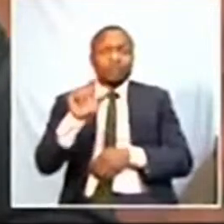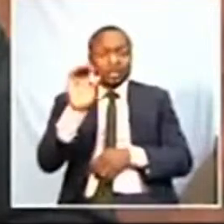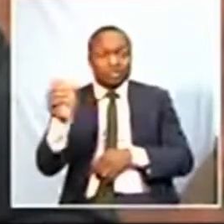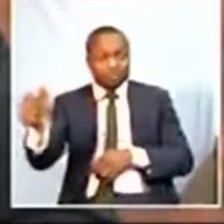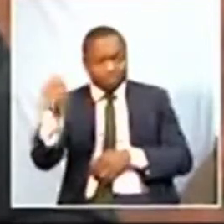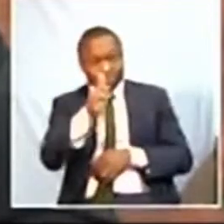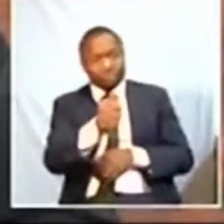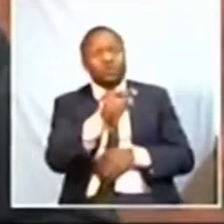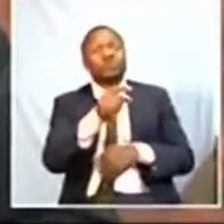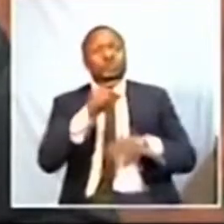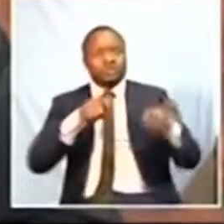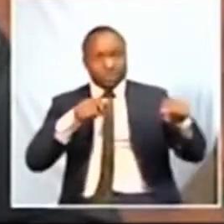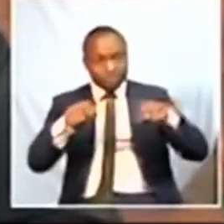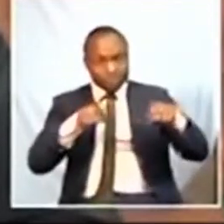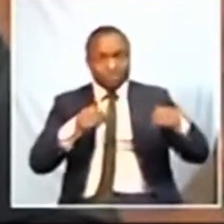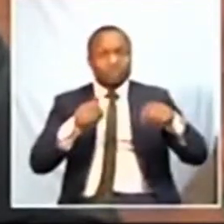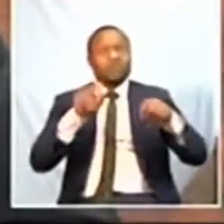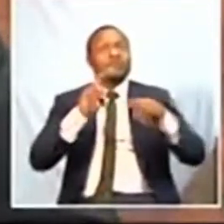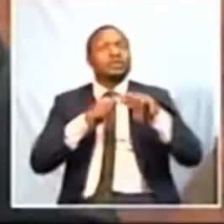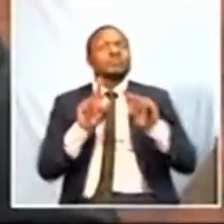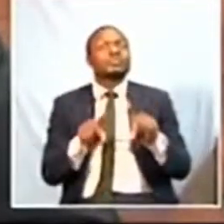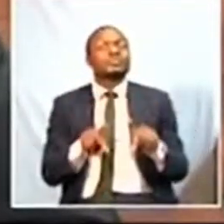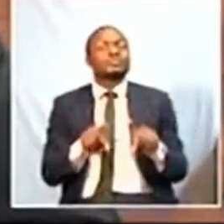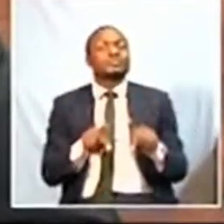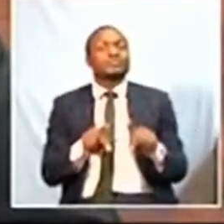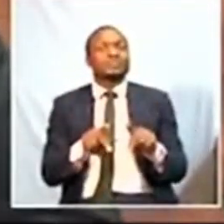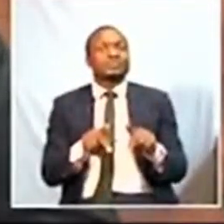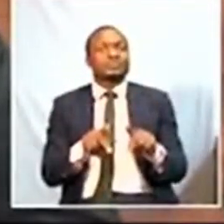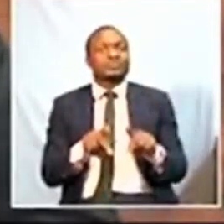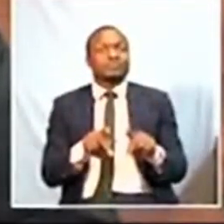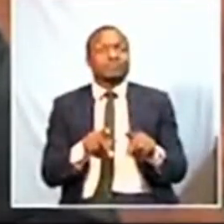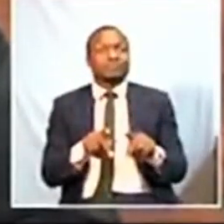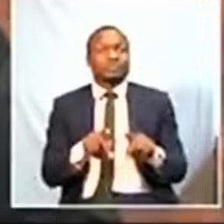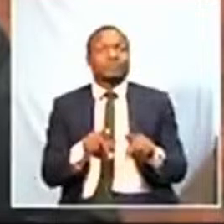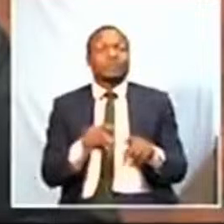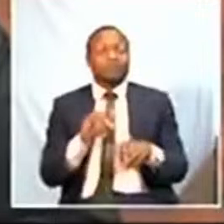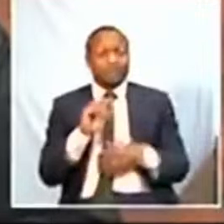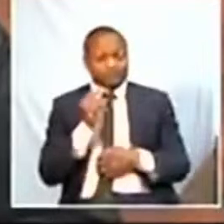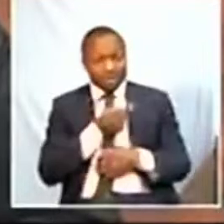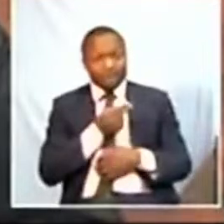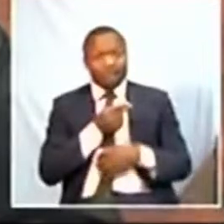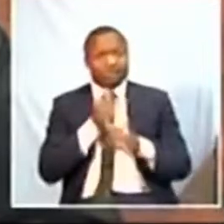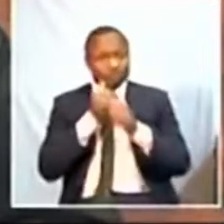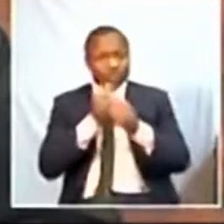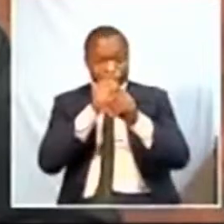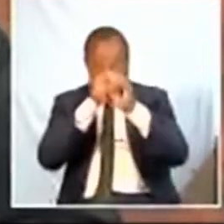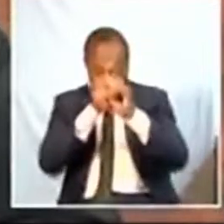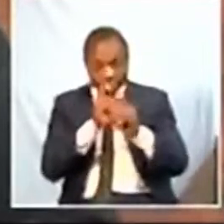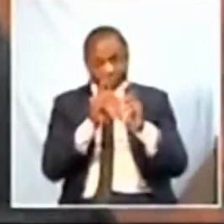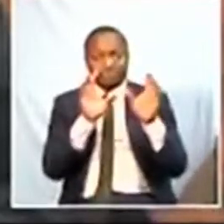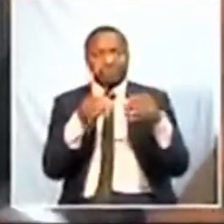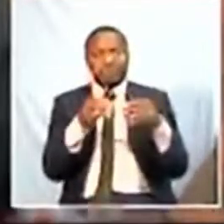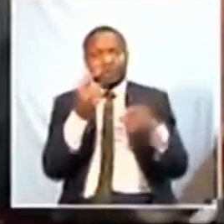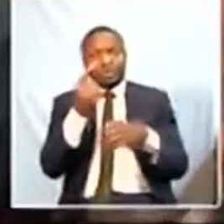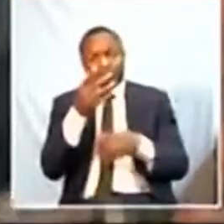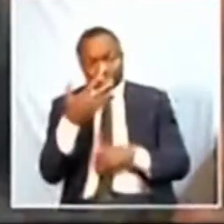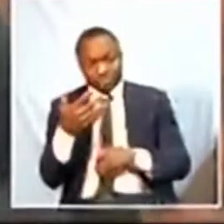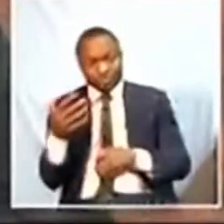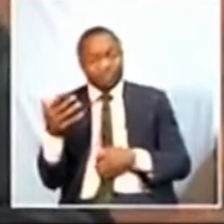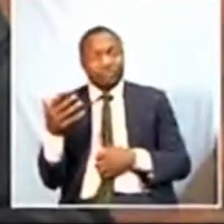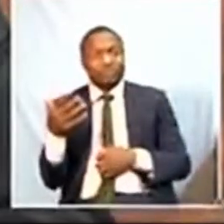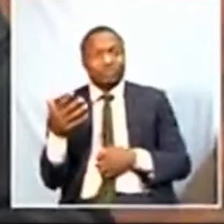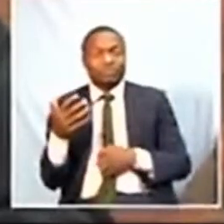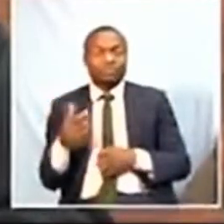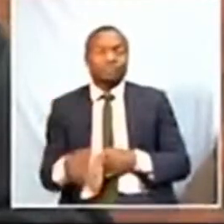by the actions and the decisions by this committee. One thing that I